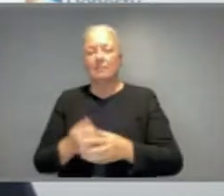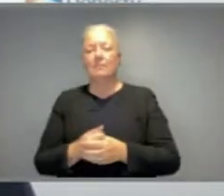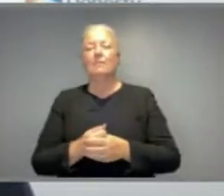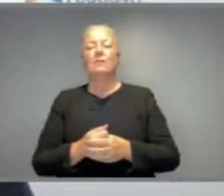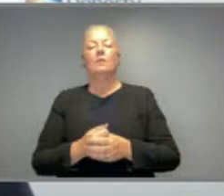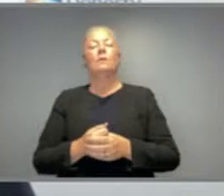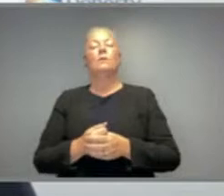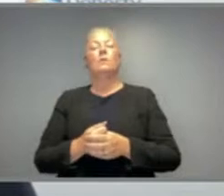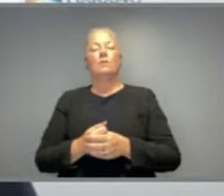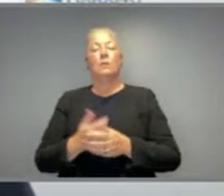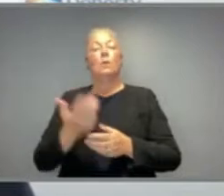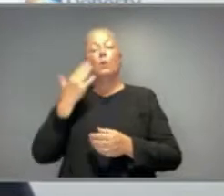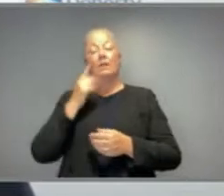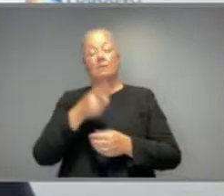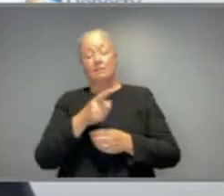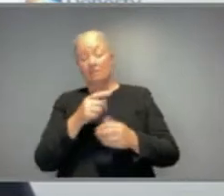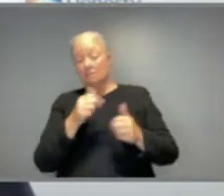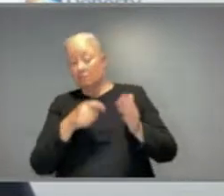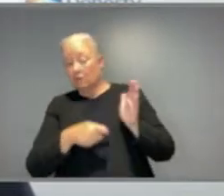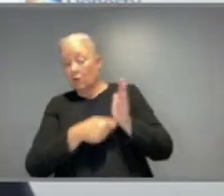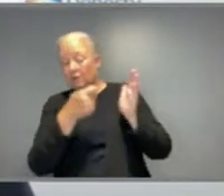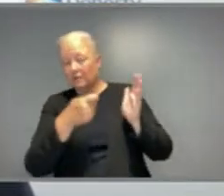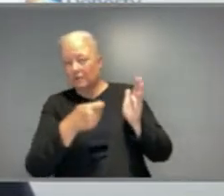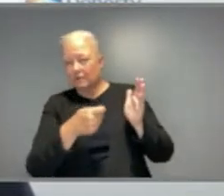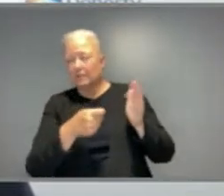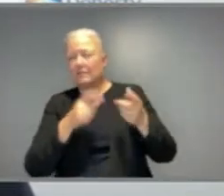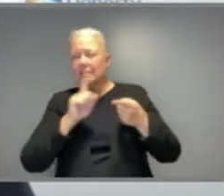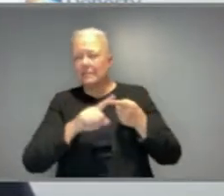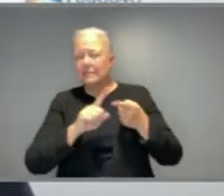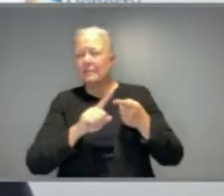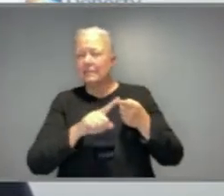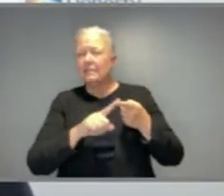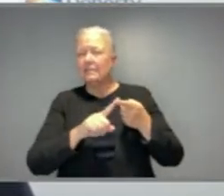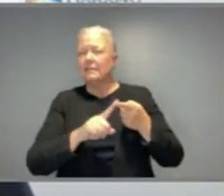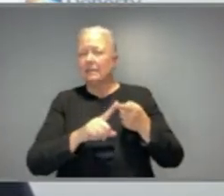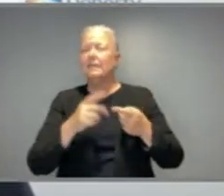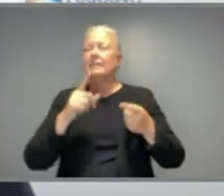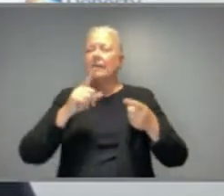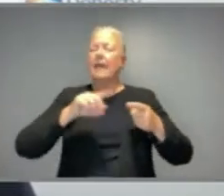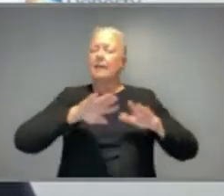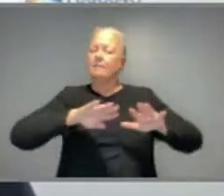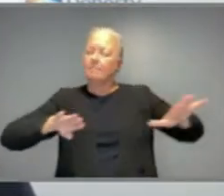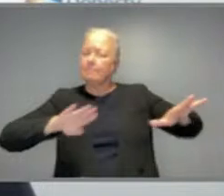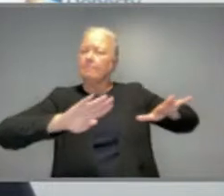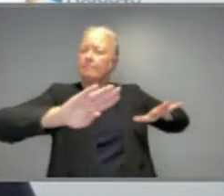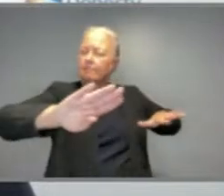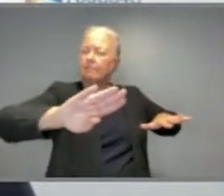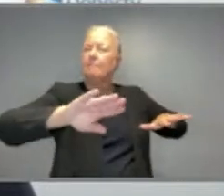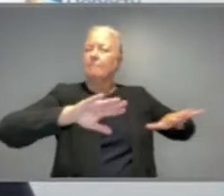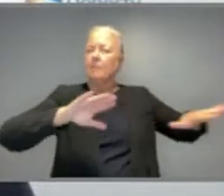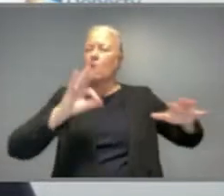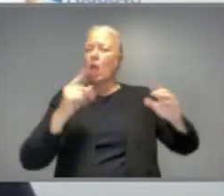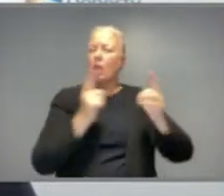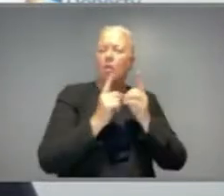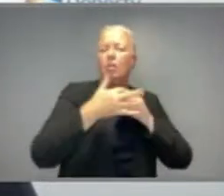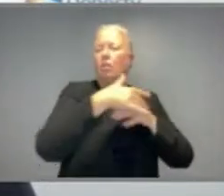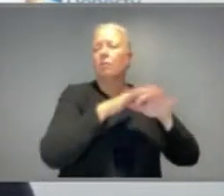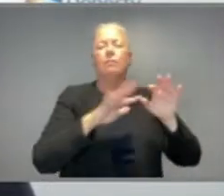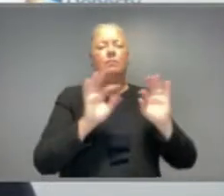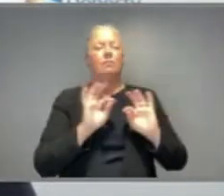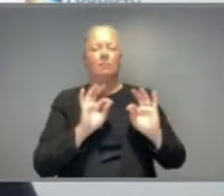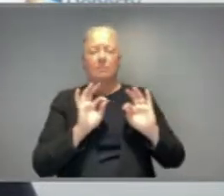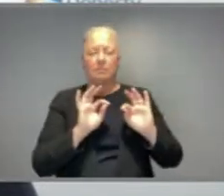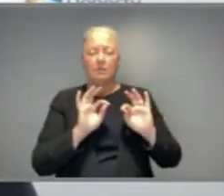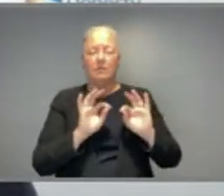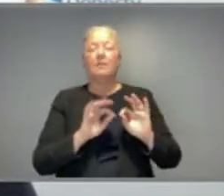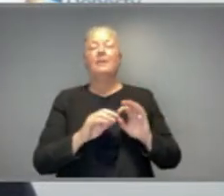out of lockdowns, of having still some level of spacing of people in the community, but without full lockdown. And masks are often an adjunct to that, and